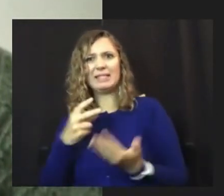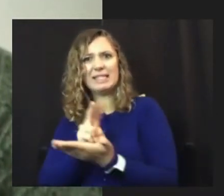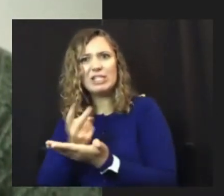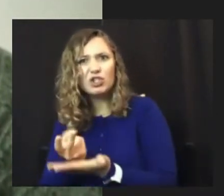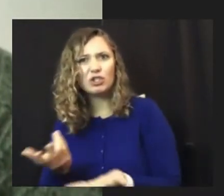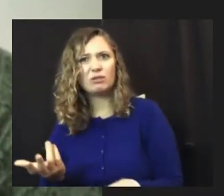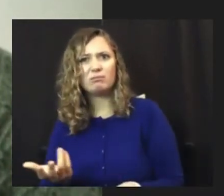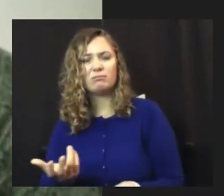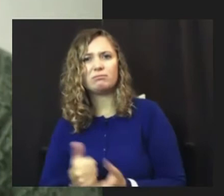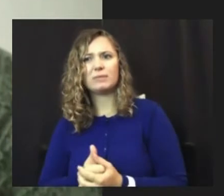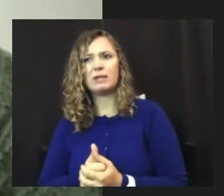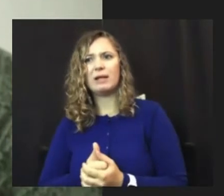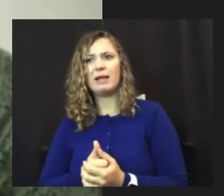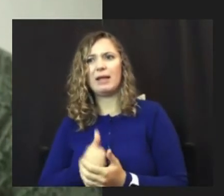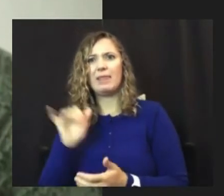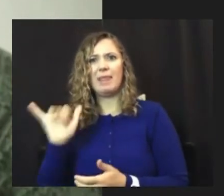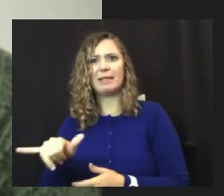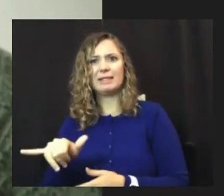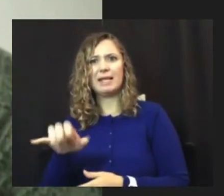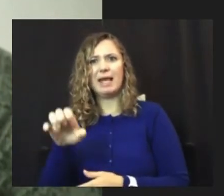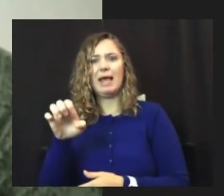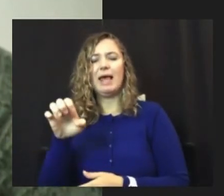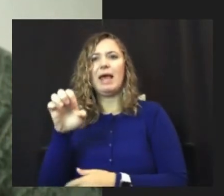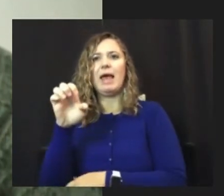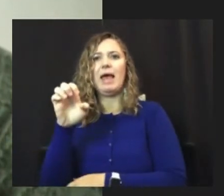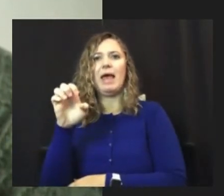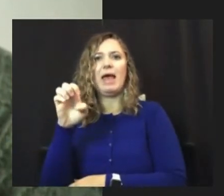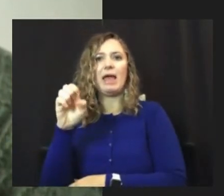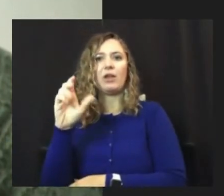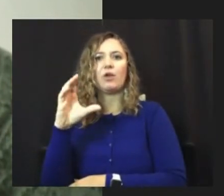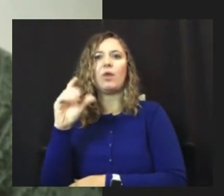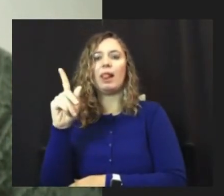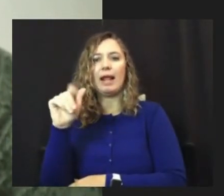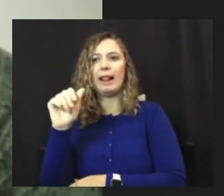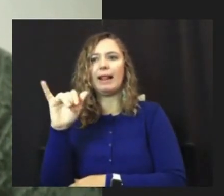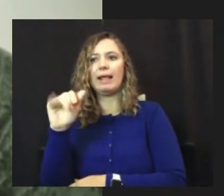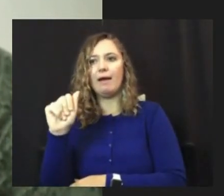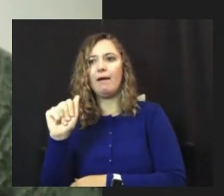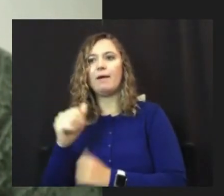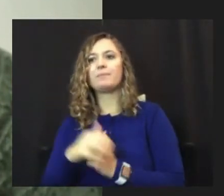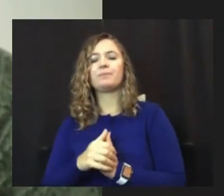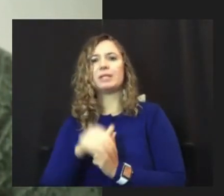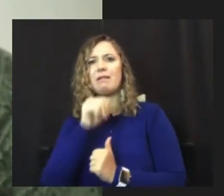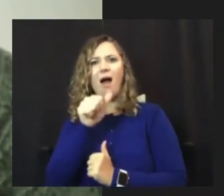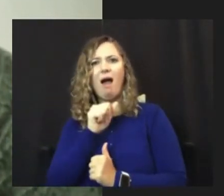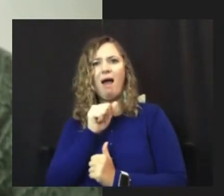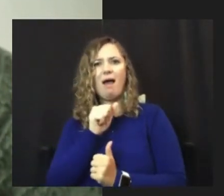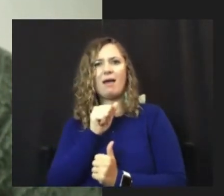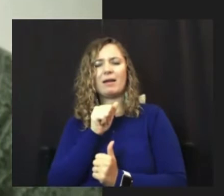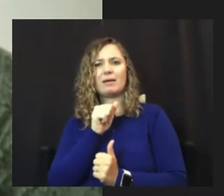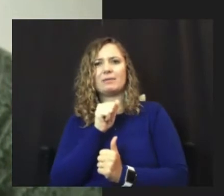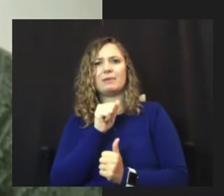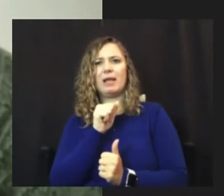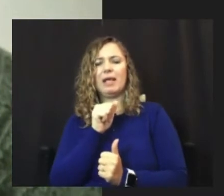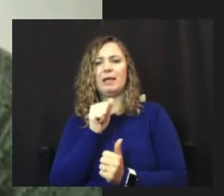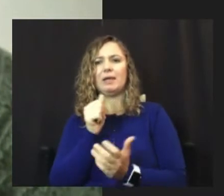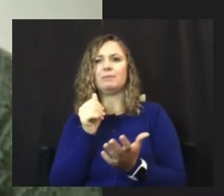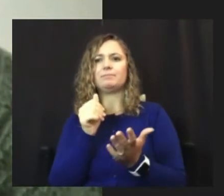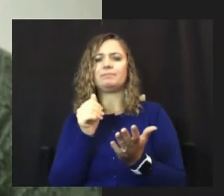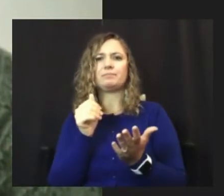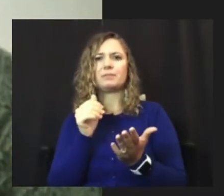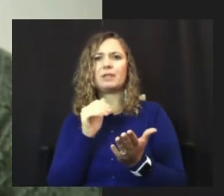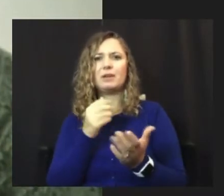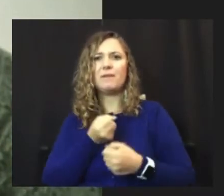is echolalia. That's not a confession. Look, he says he doesn't even remember what he said. He doesn't know what the man said to